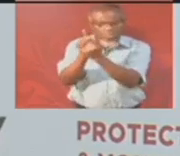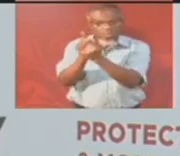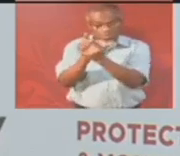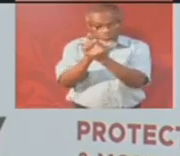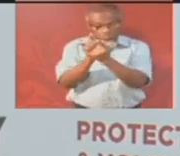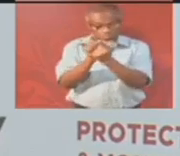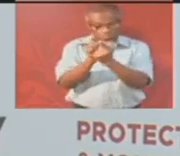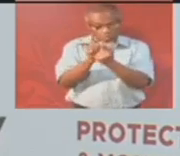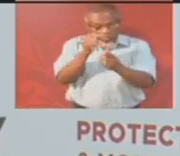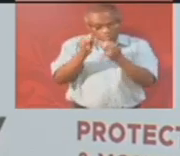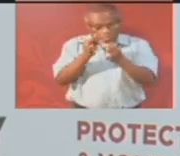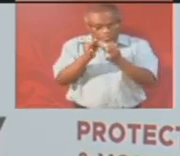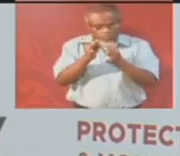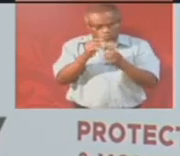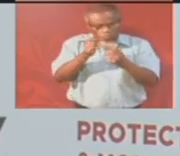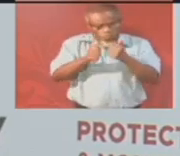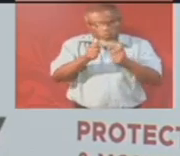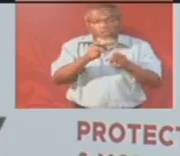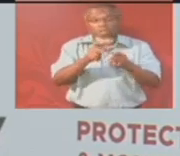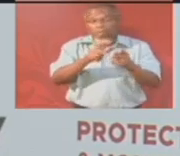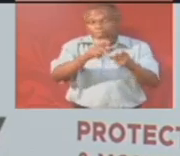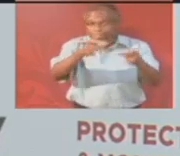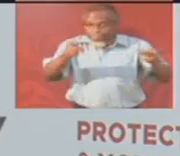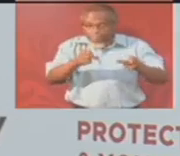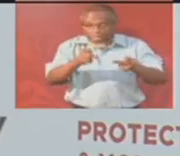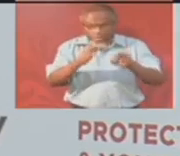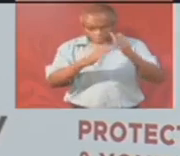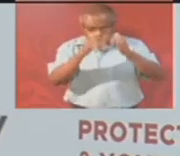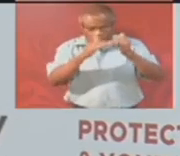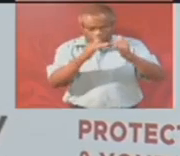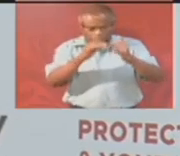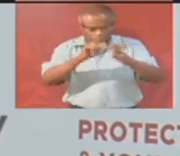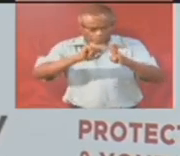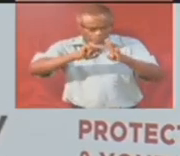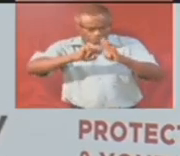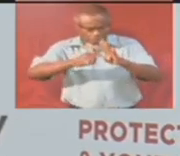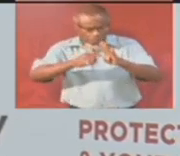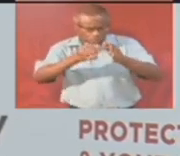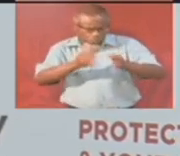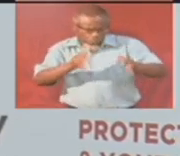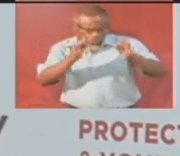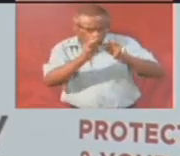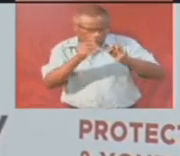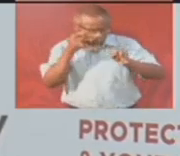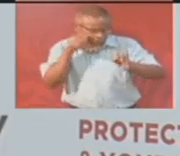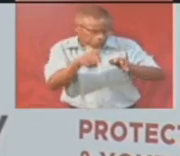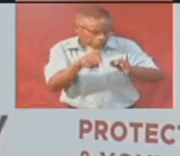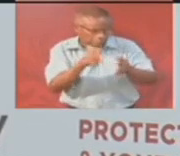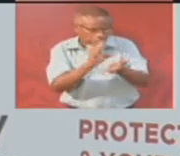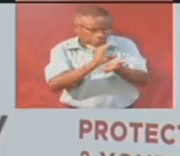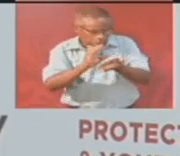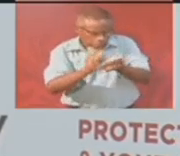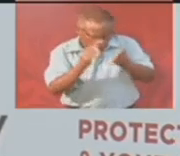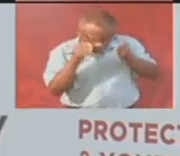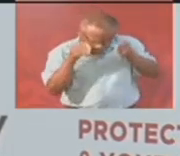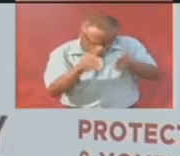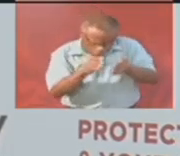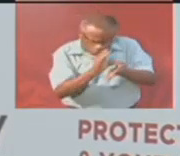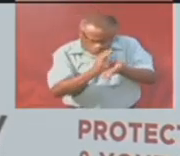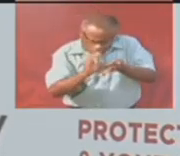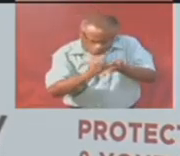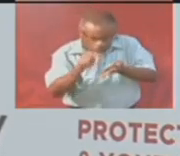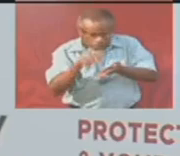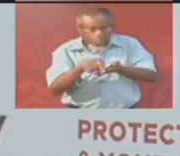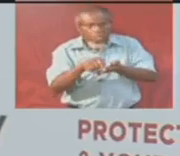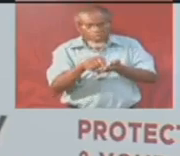have noticed over the last couple of weeks is that we have seen some infections coming from the workplaces. You've pointed out